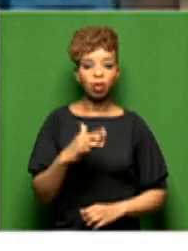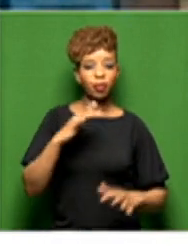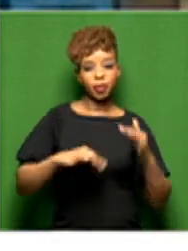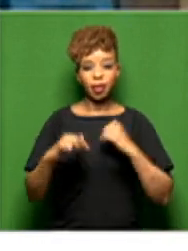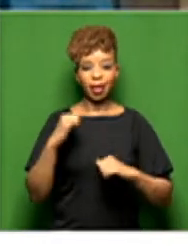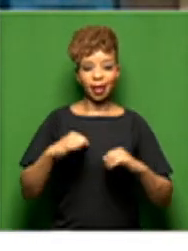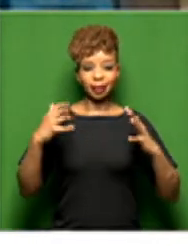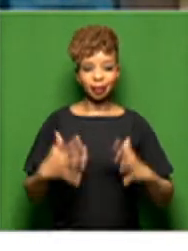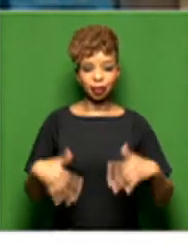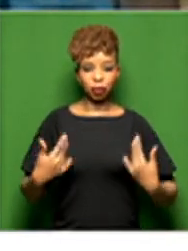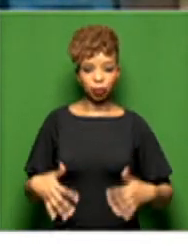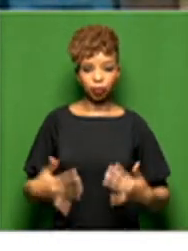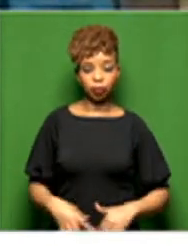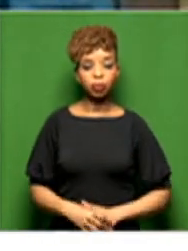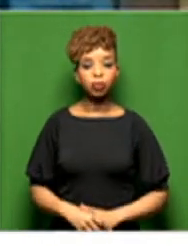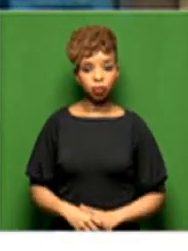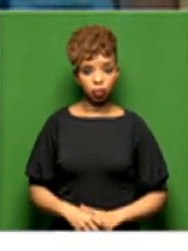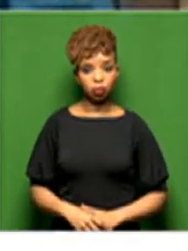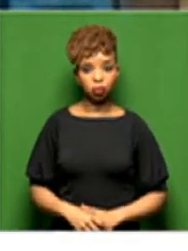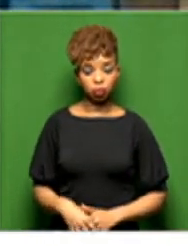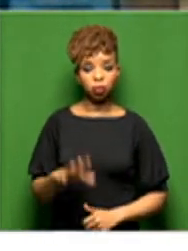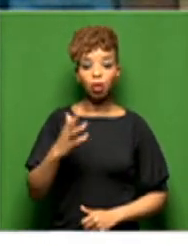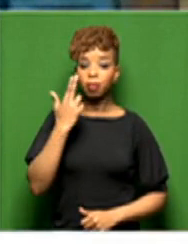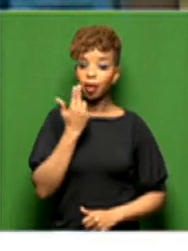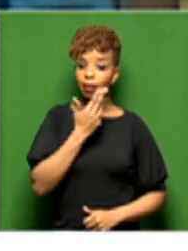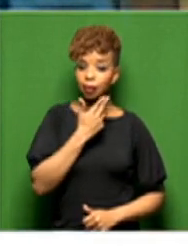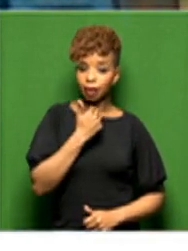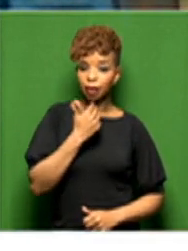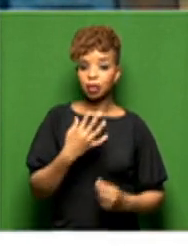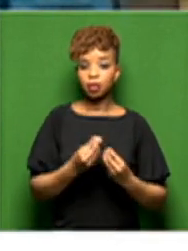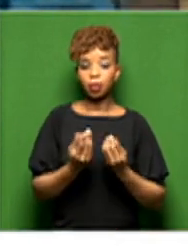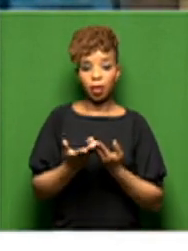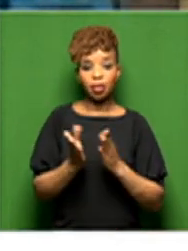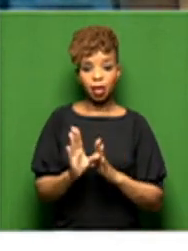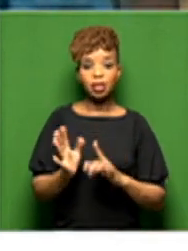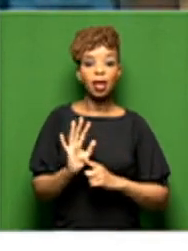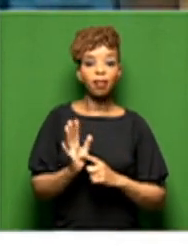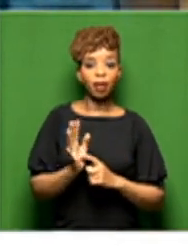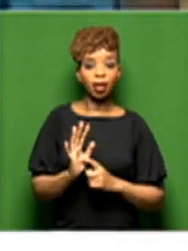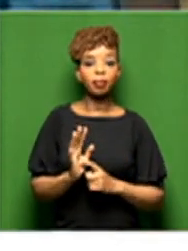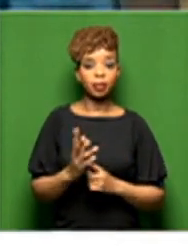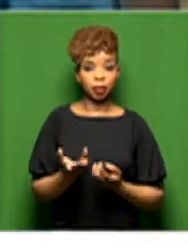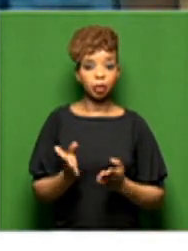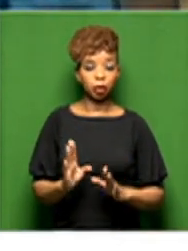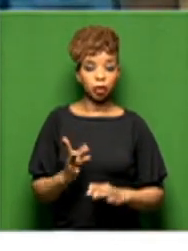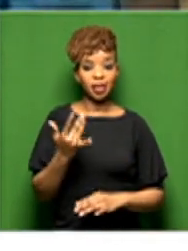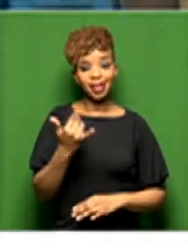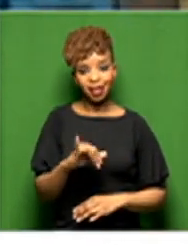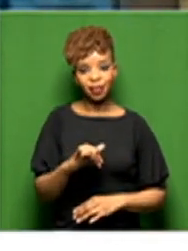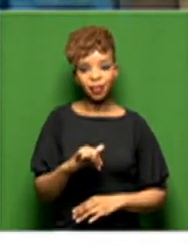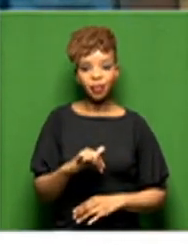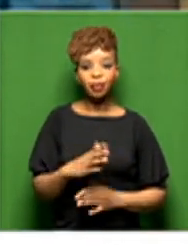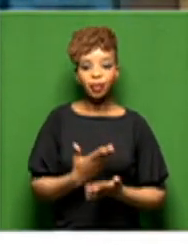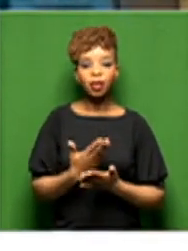ever worked with. And it'll be quite nice, especially with these film festivals, if they get